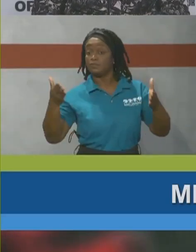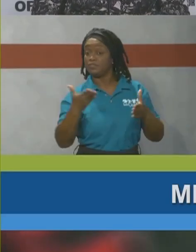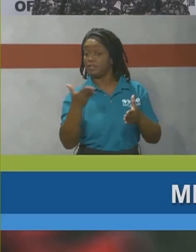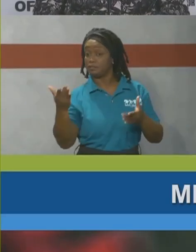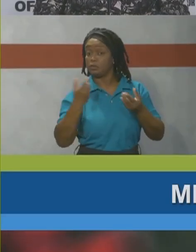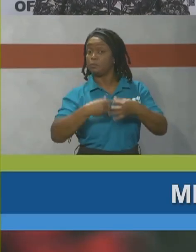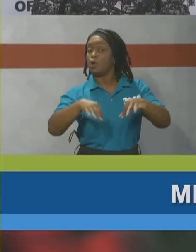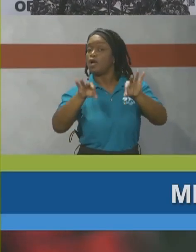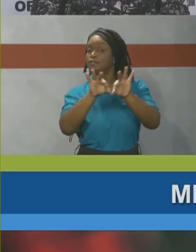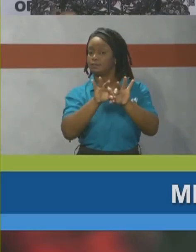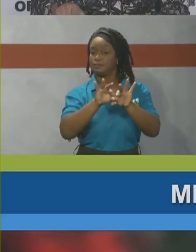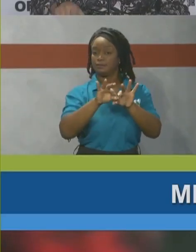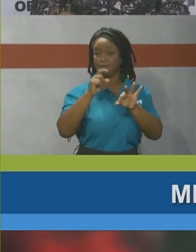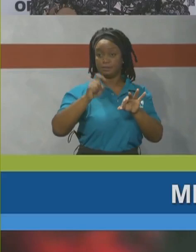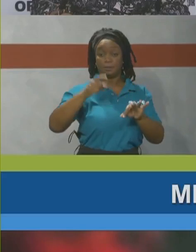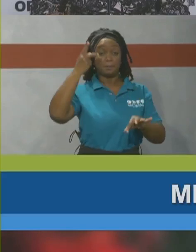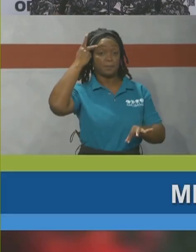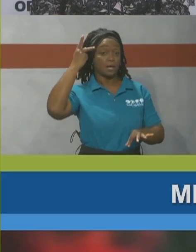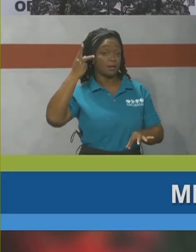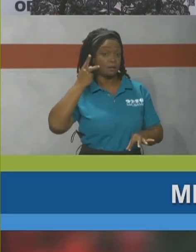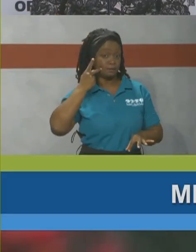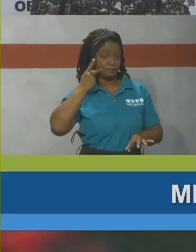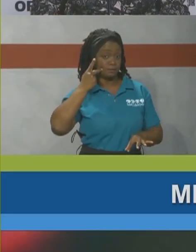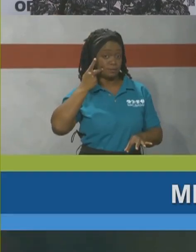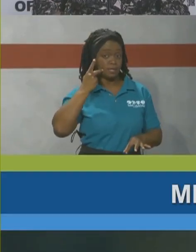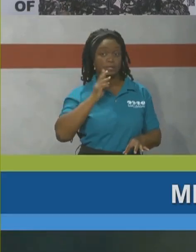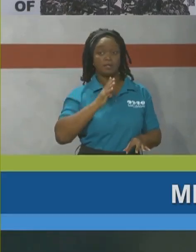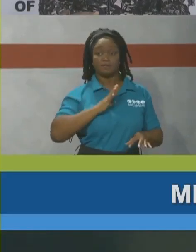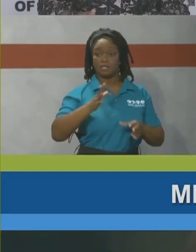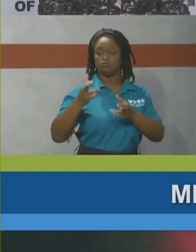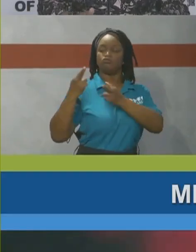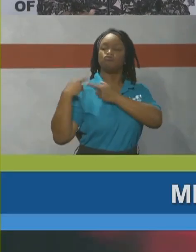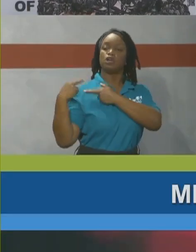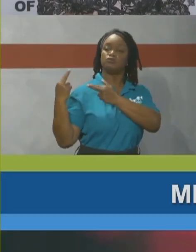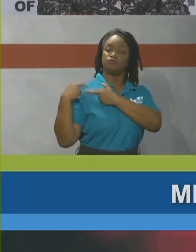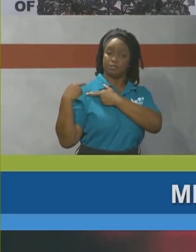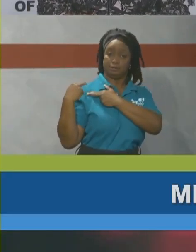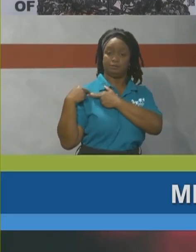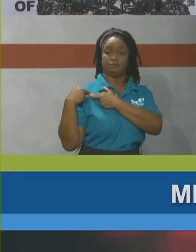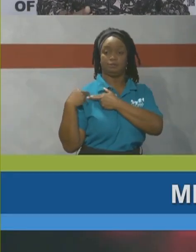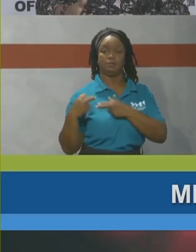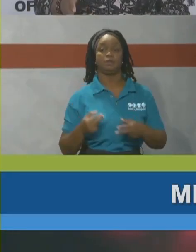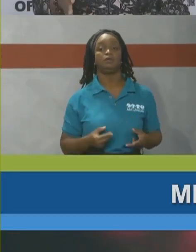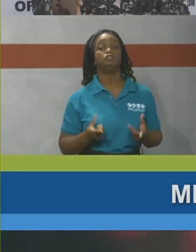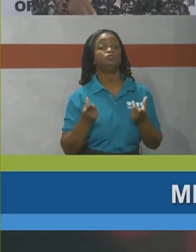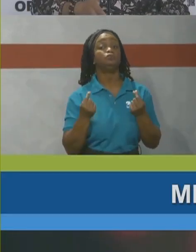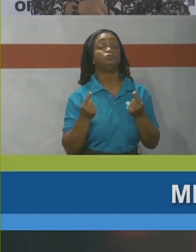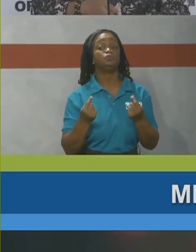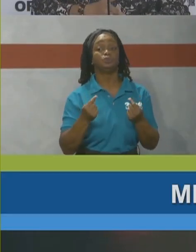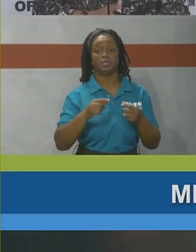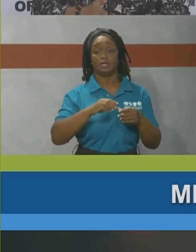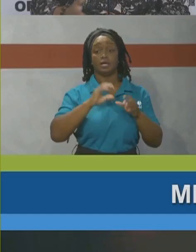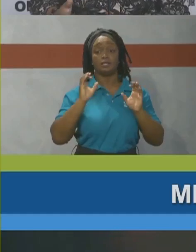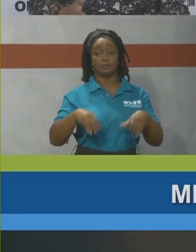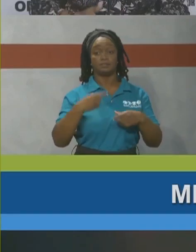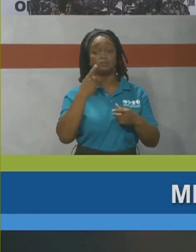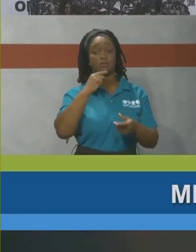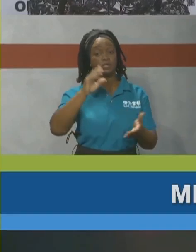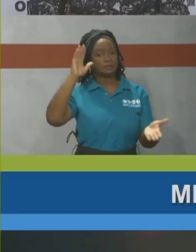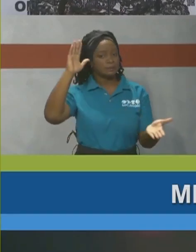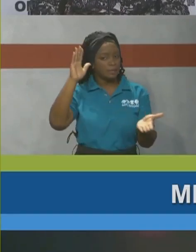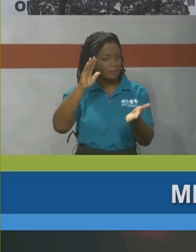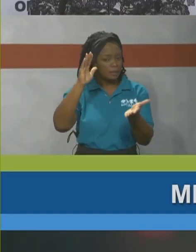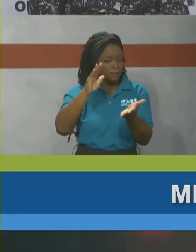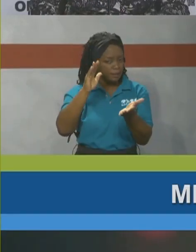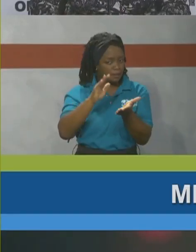the parents and guardians to do their part in this as we try to reduce our mortality to even way